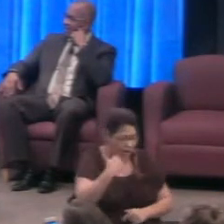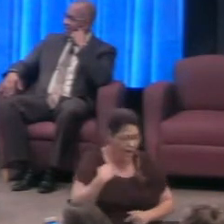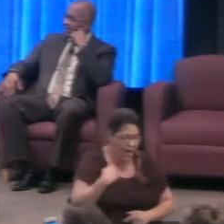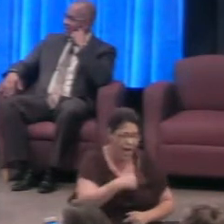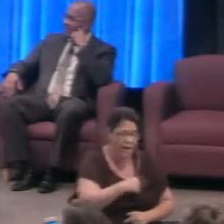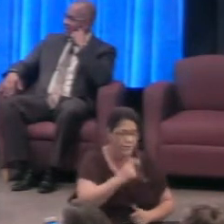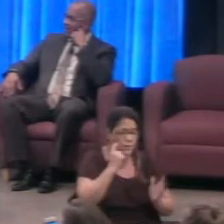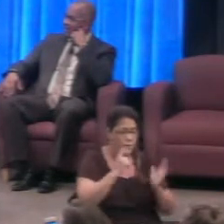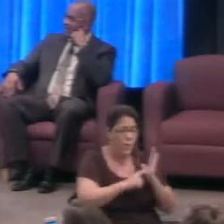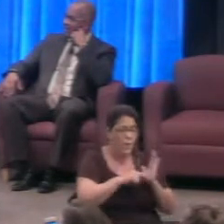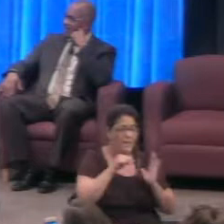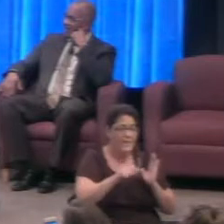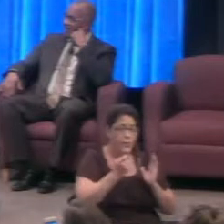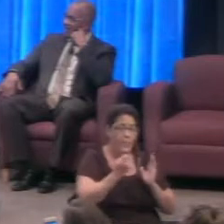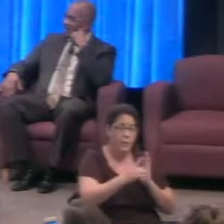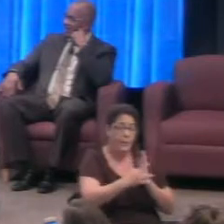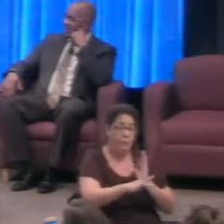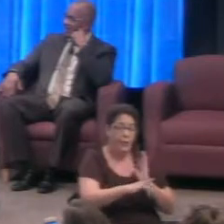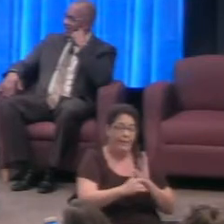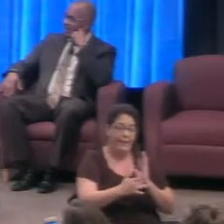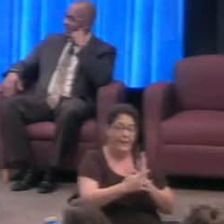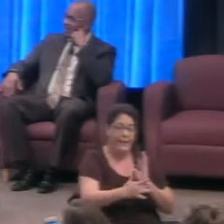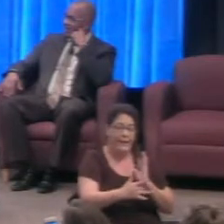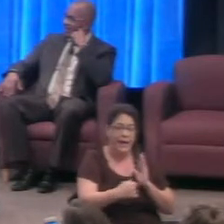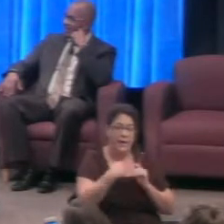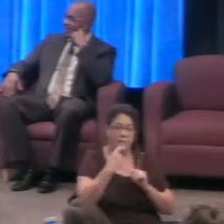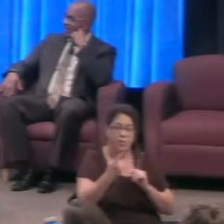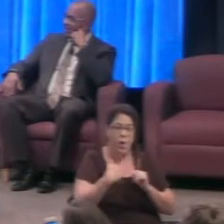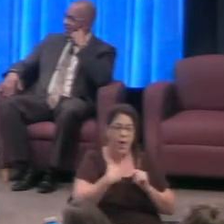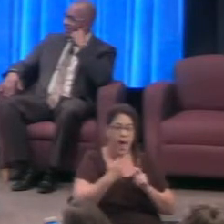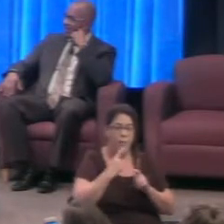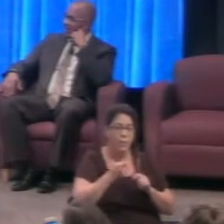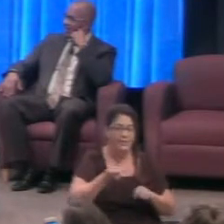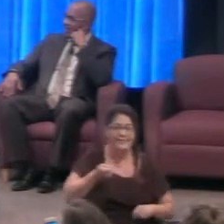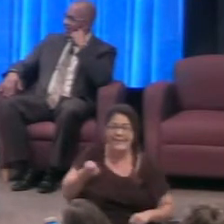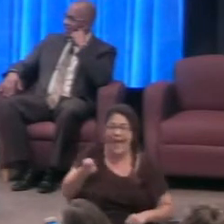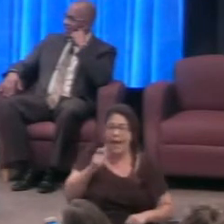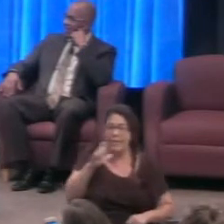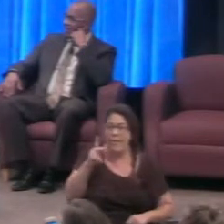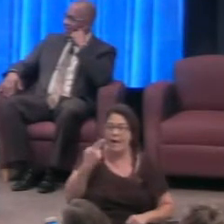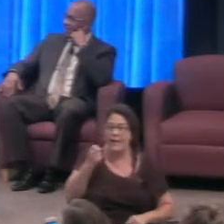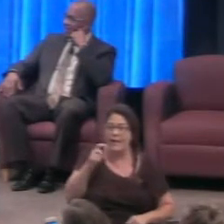notice, this one's a little prickly, and I told Greg I was going to take a stab at Lockheed, but I won't.